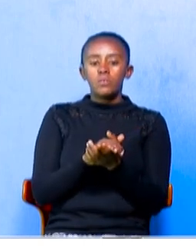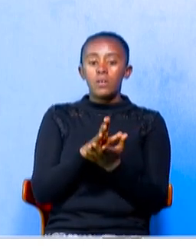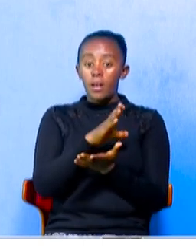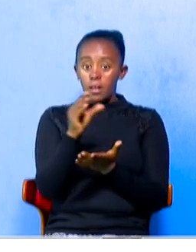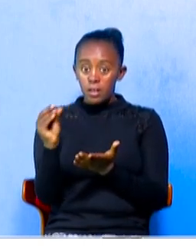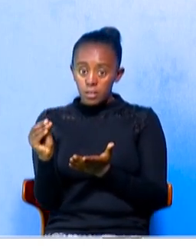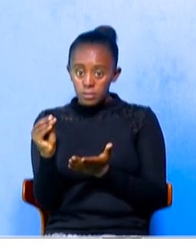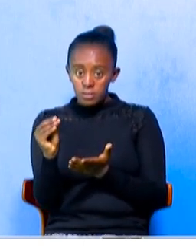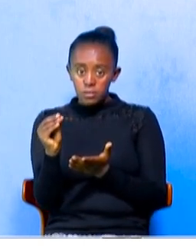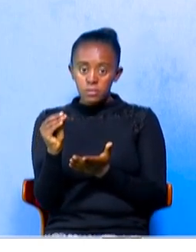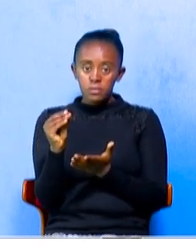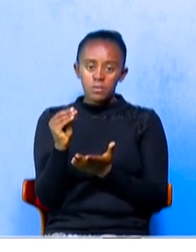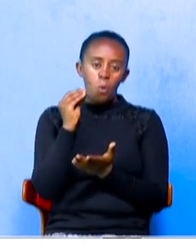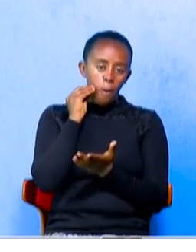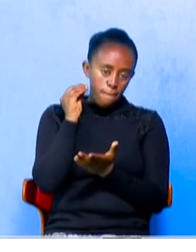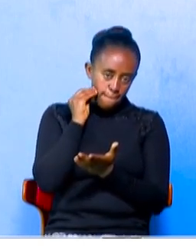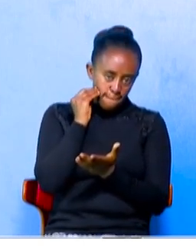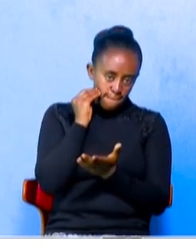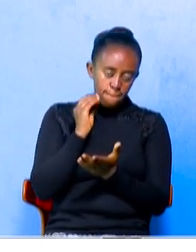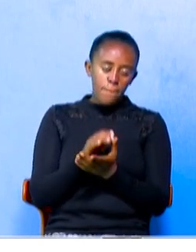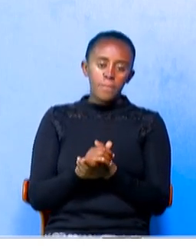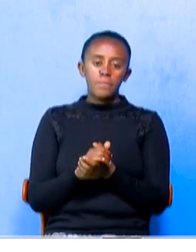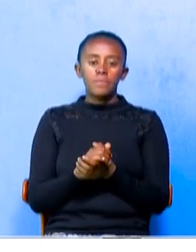and at home.